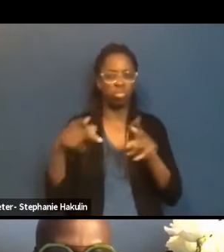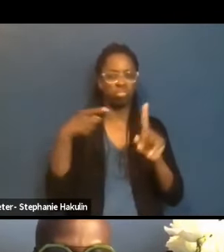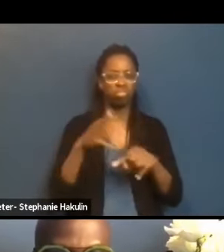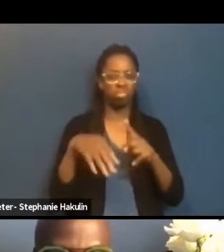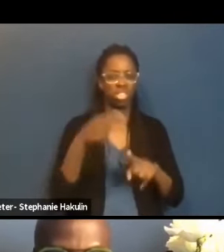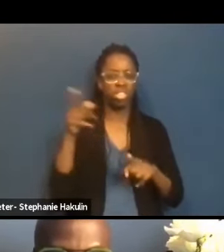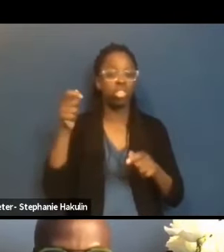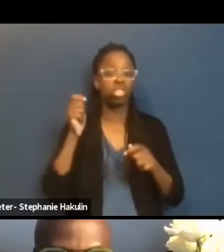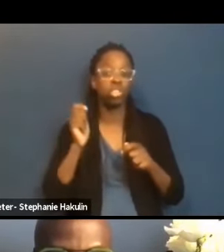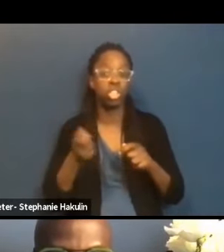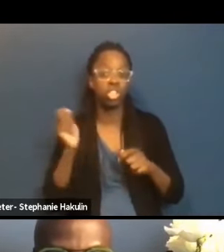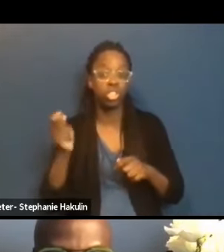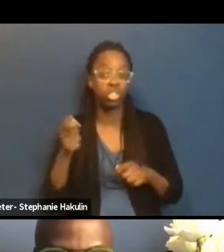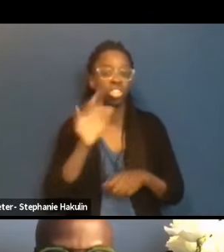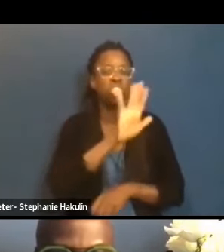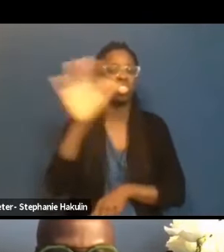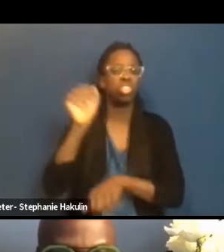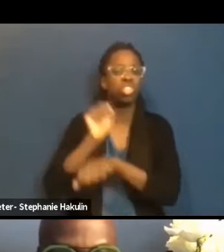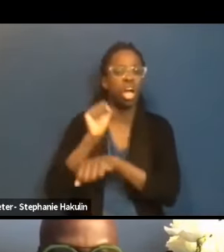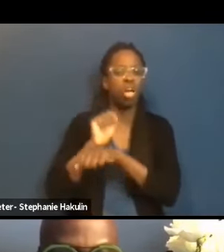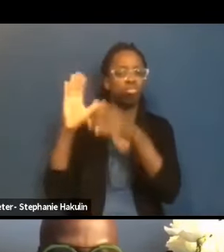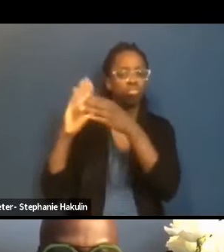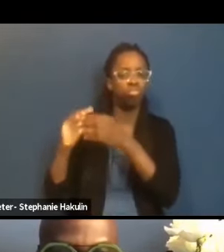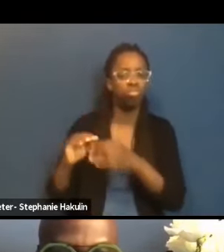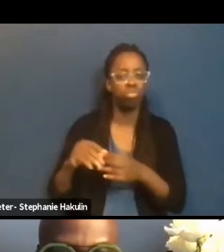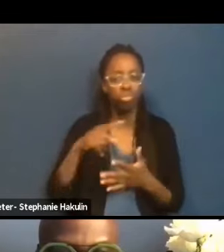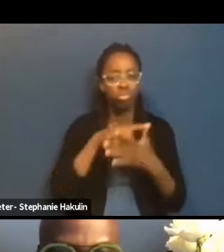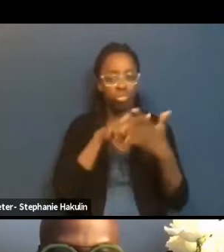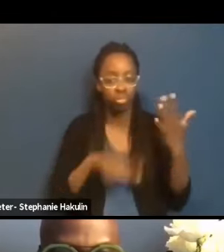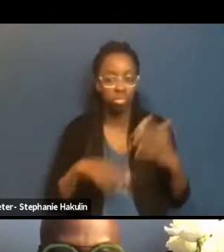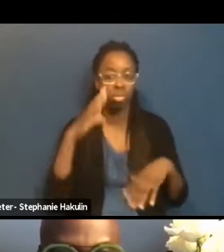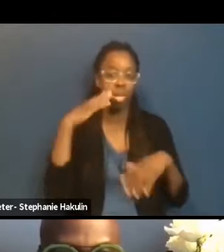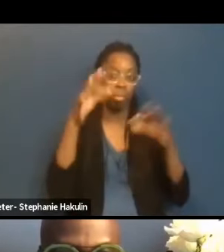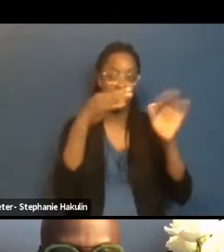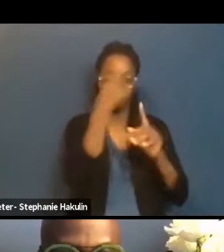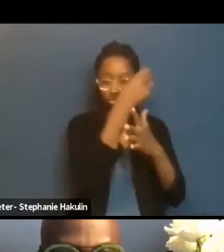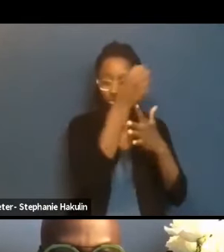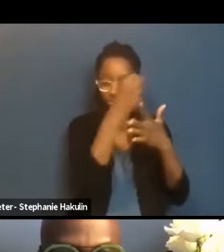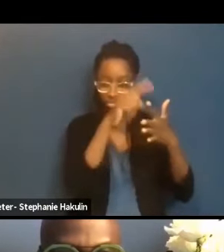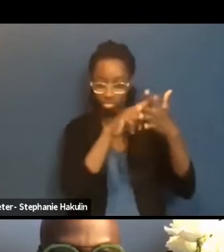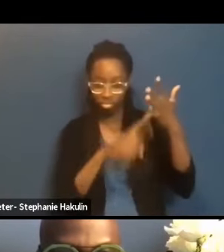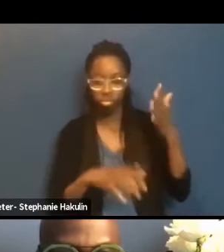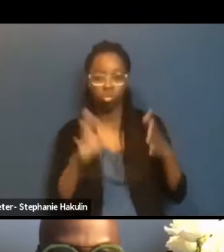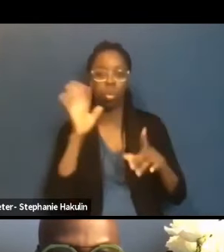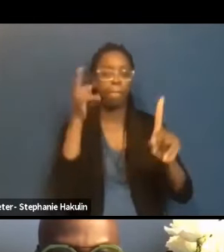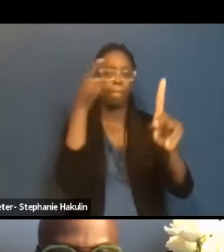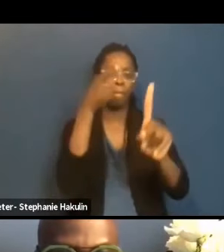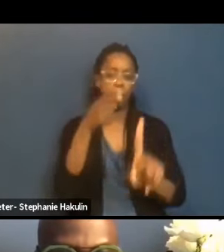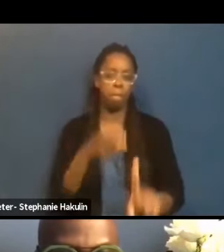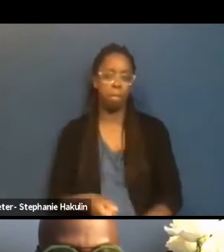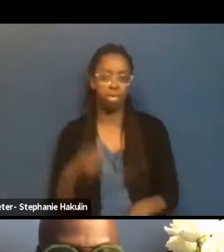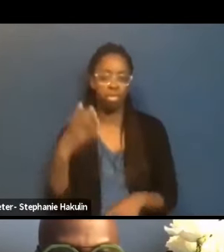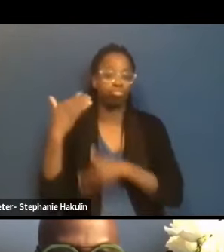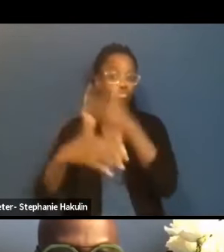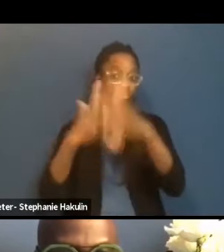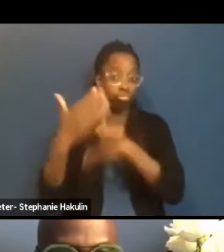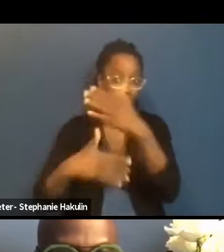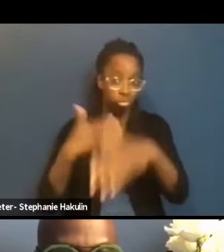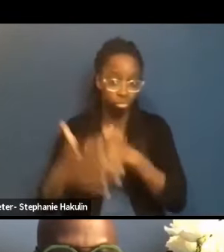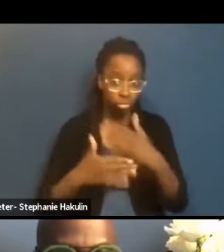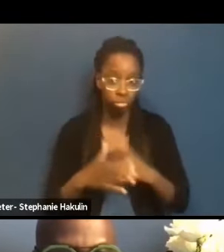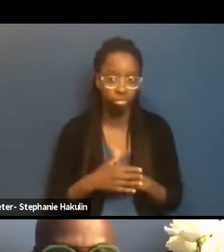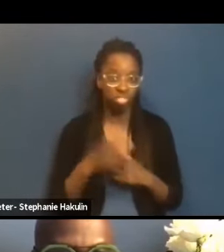all about what we're about to get into. The judges will score the poems that you hear tonight. We will be announcing the score, so you will hear